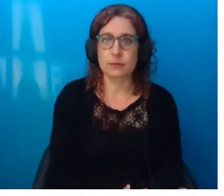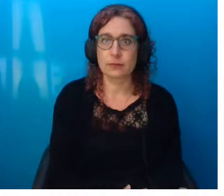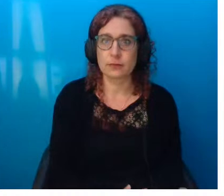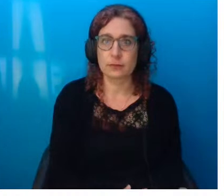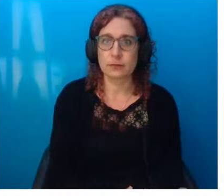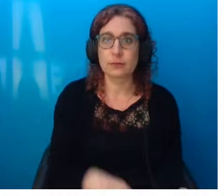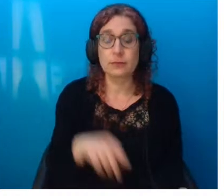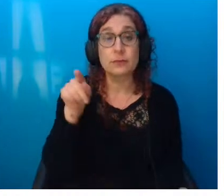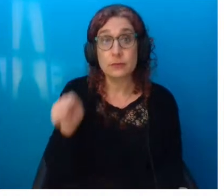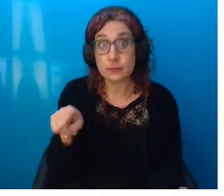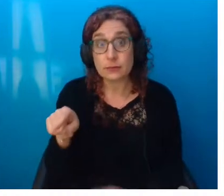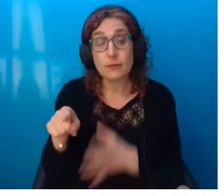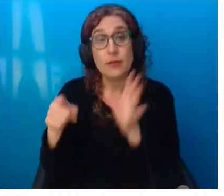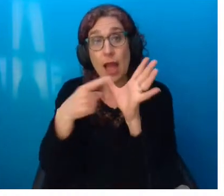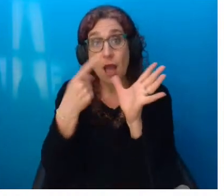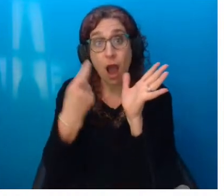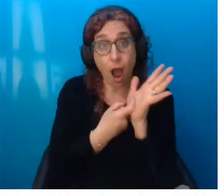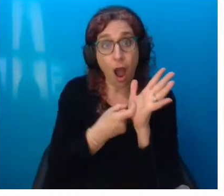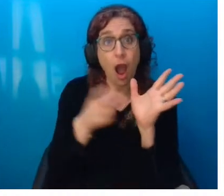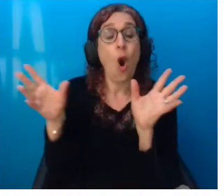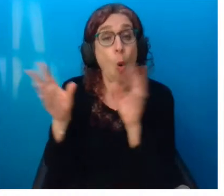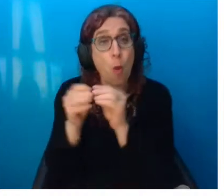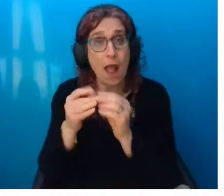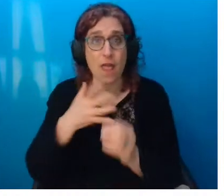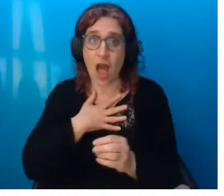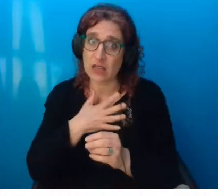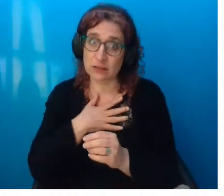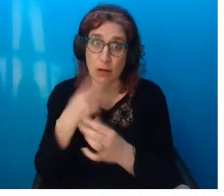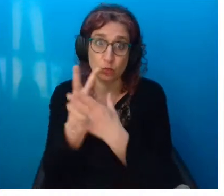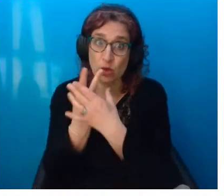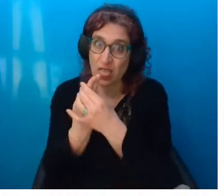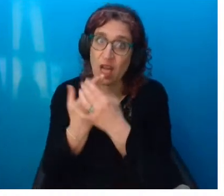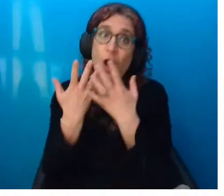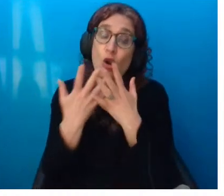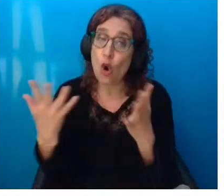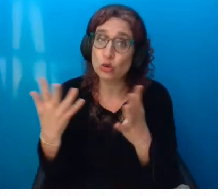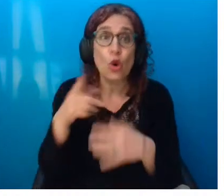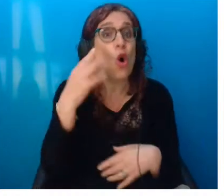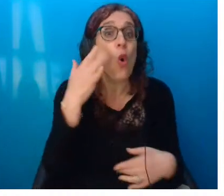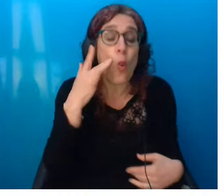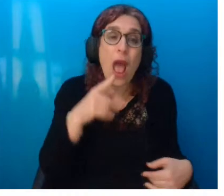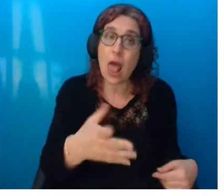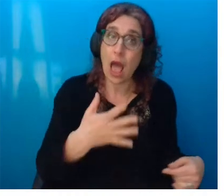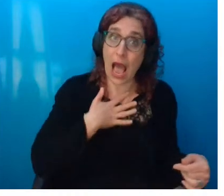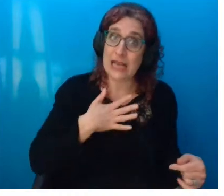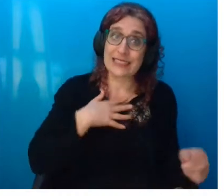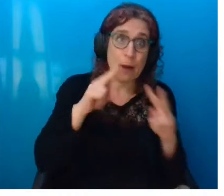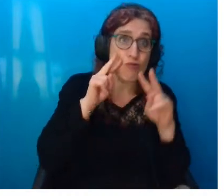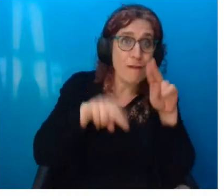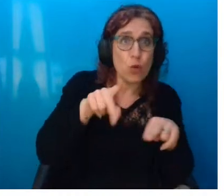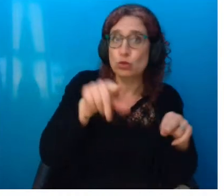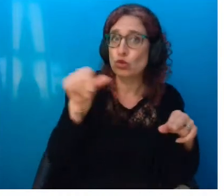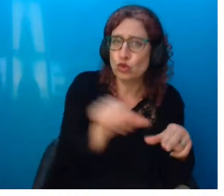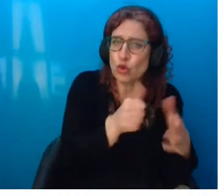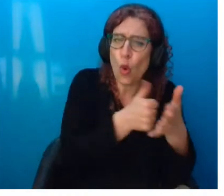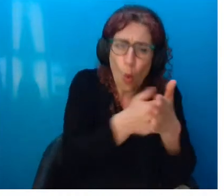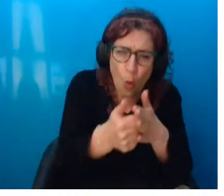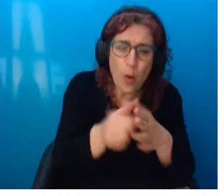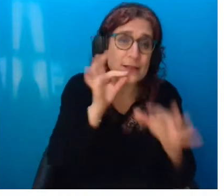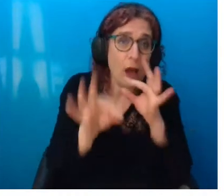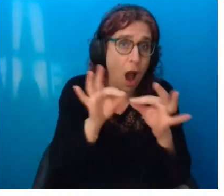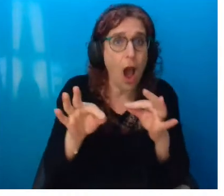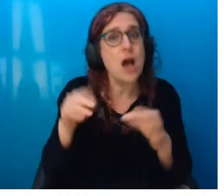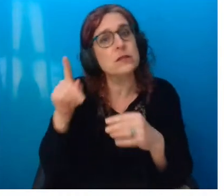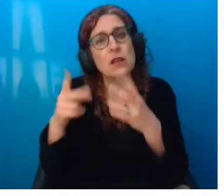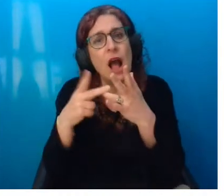frequently coexist. Always ask people coming for review for upper airway symptoms if they have asthma, and for lower airway